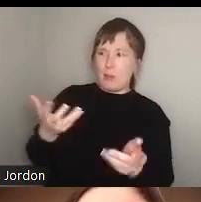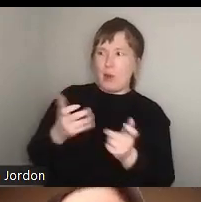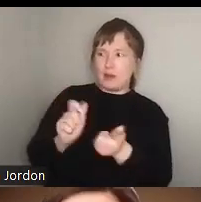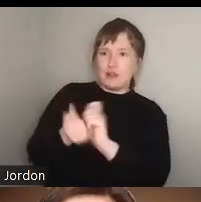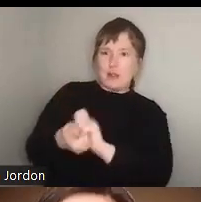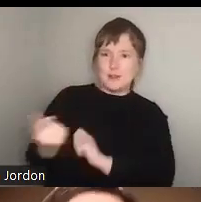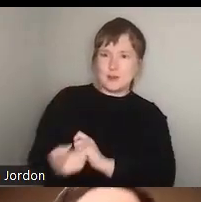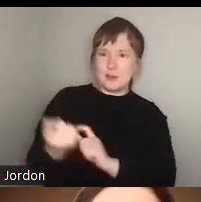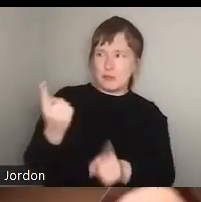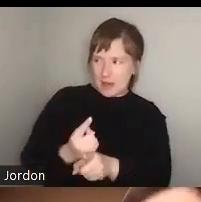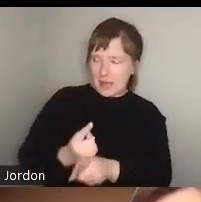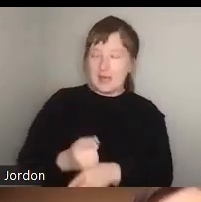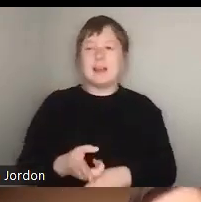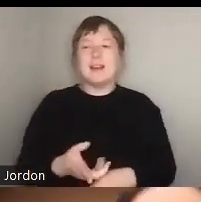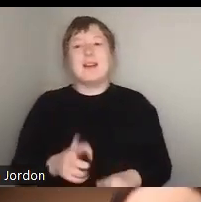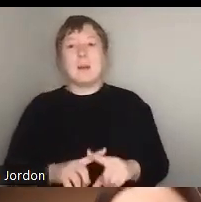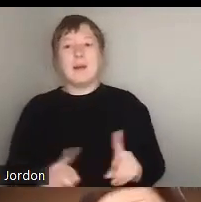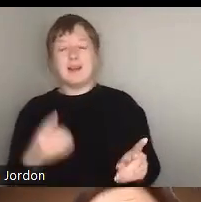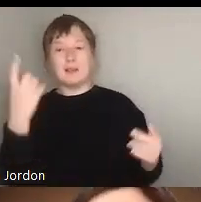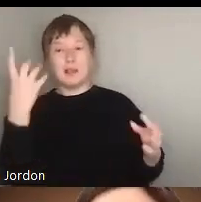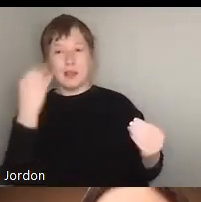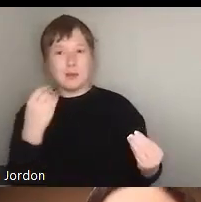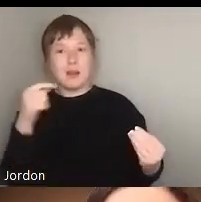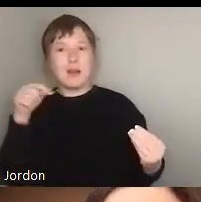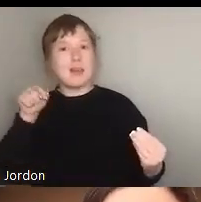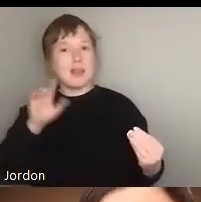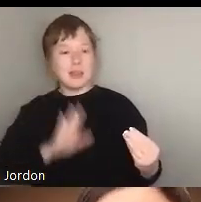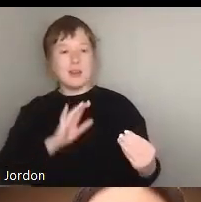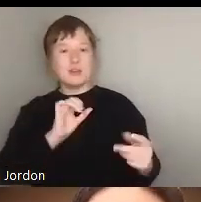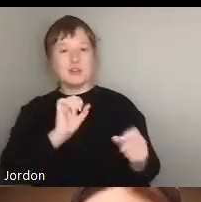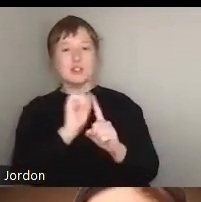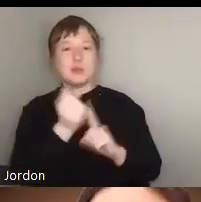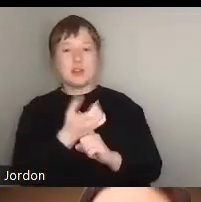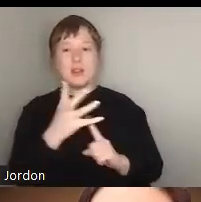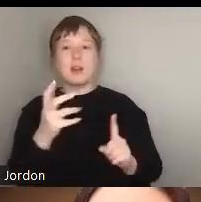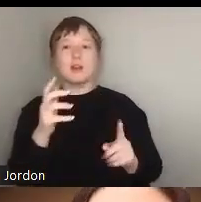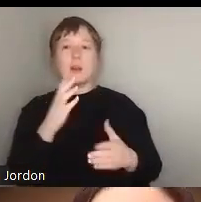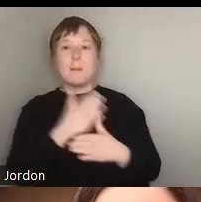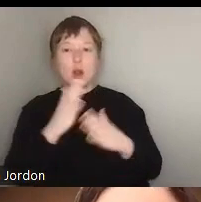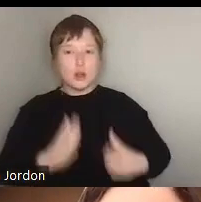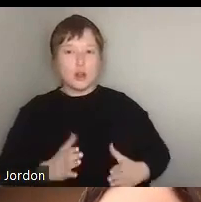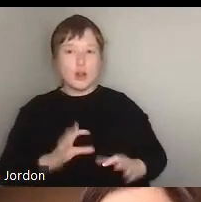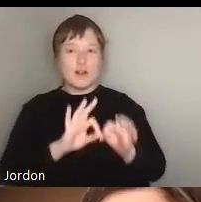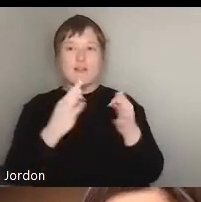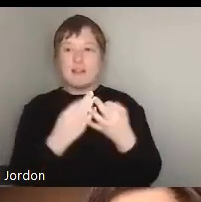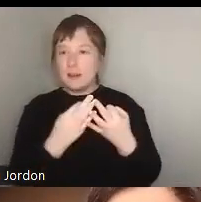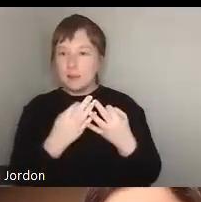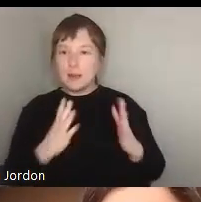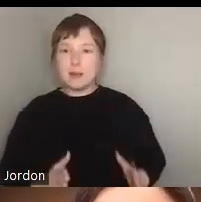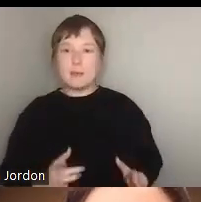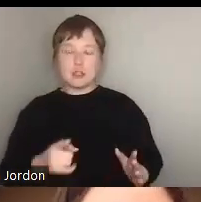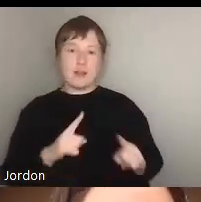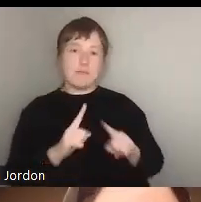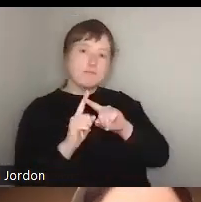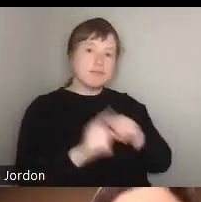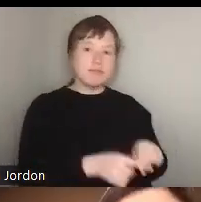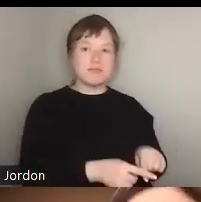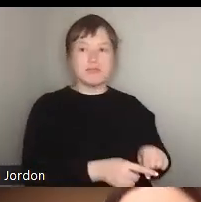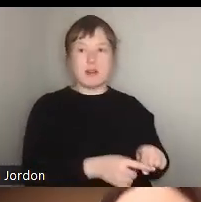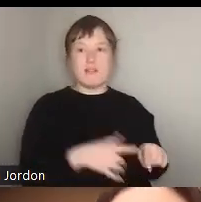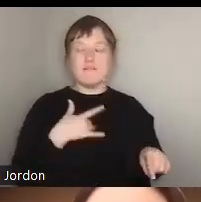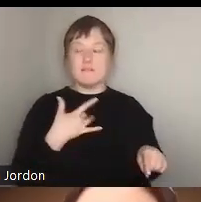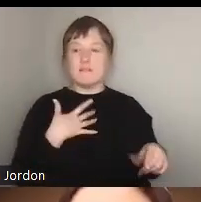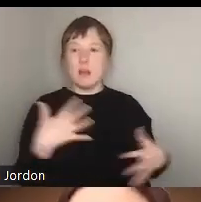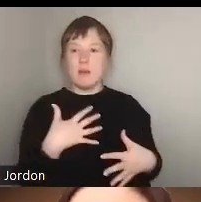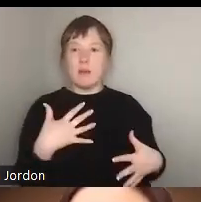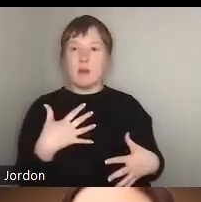about? But let's think about it. If they're in a situation where their partner or their family member is someone that they are really dependent on, there is that fear of, okay,